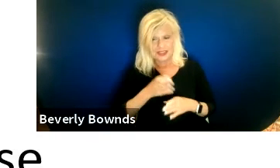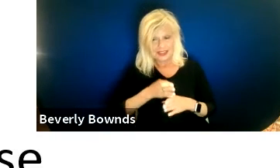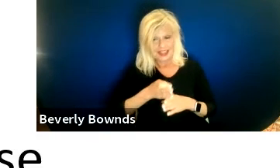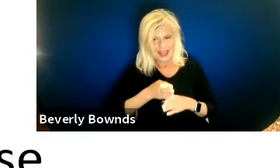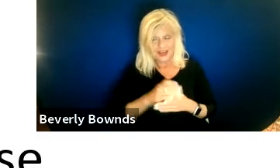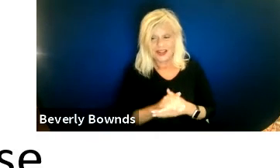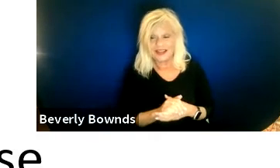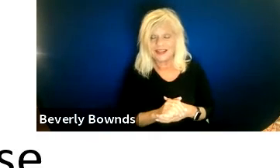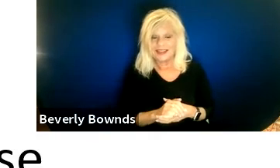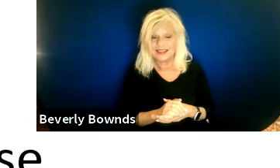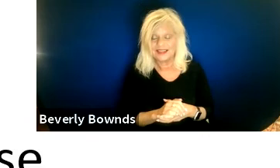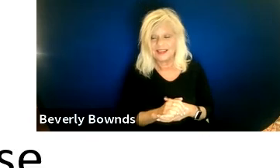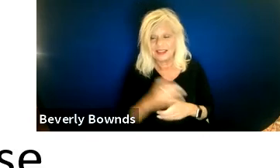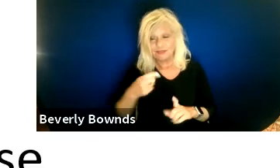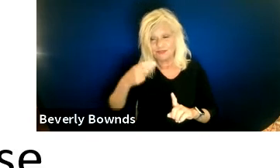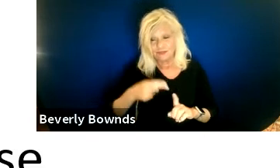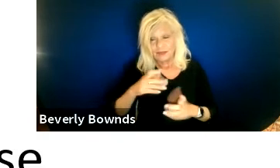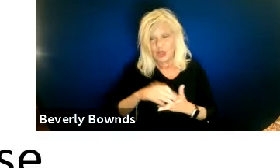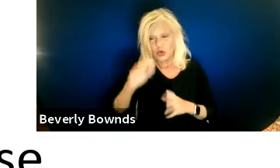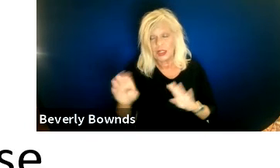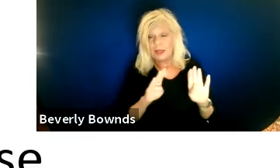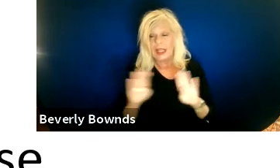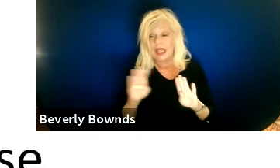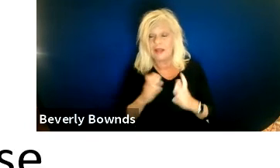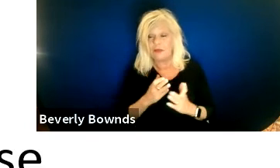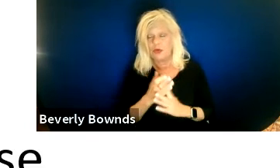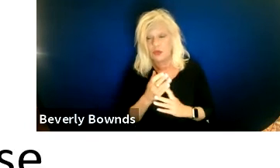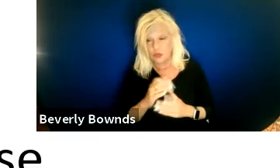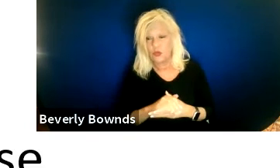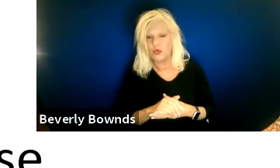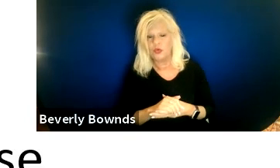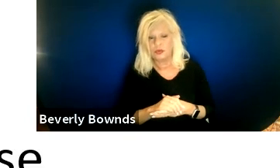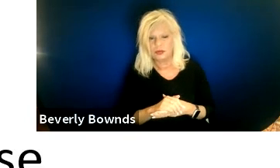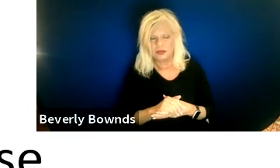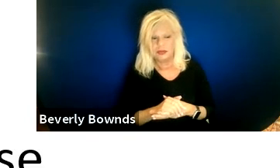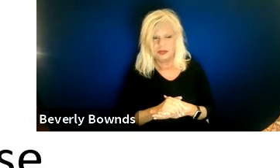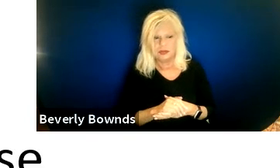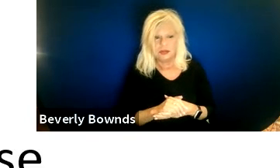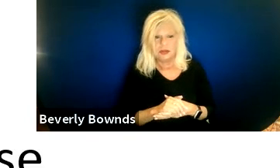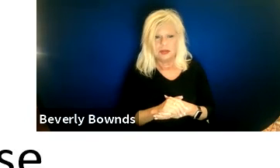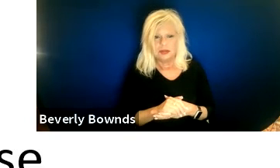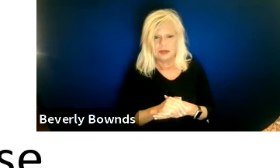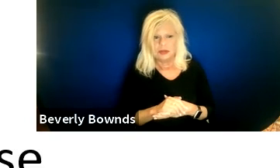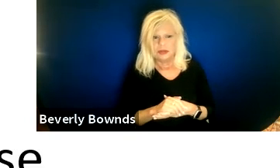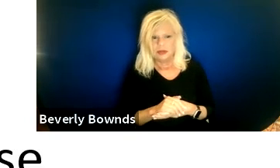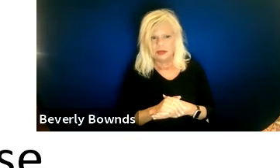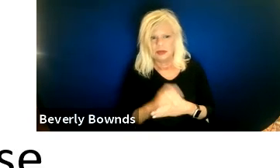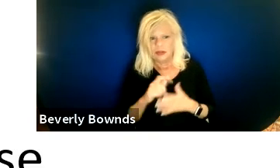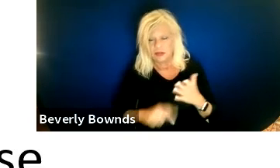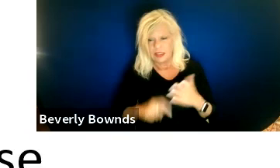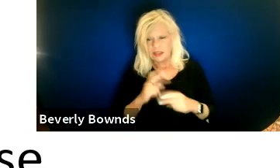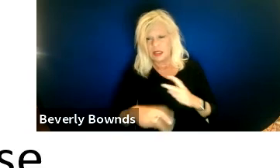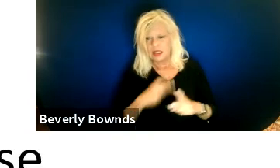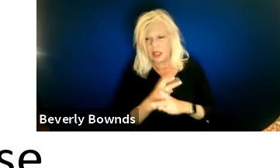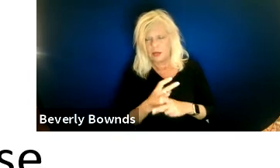around learning behavior through these data. And that's where Dr. Rimmer and Dr. Thirumalai have kind of alluded